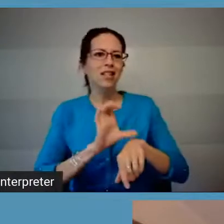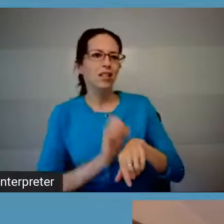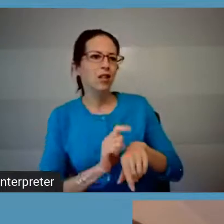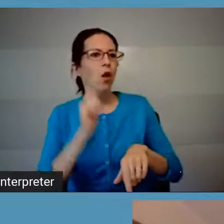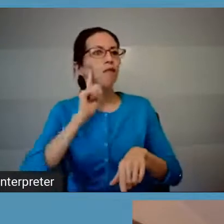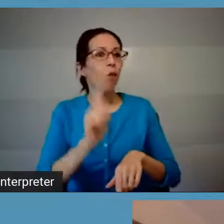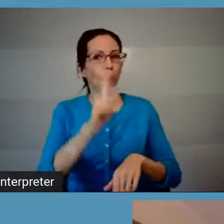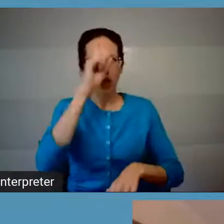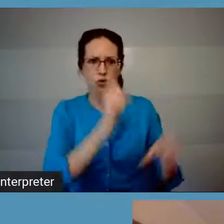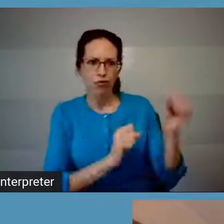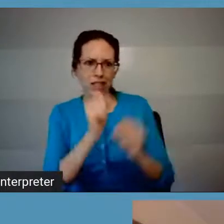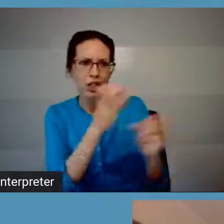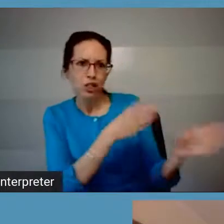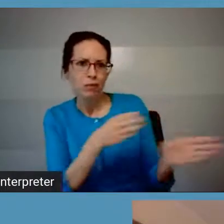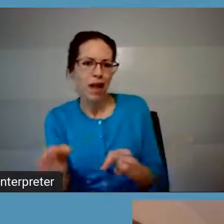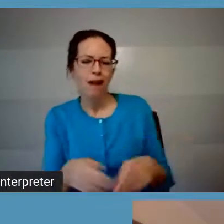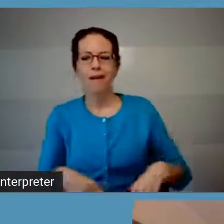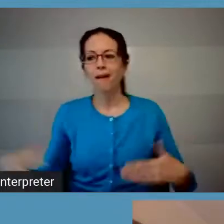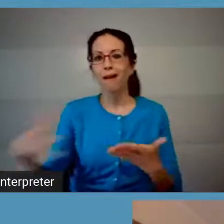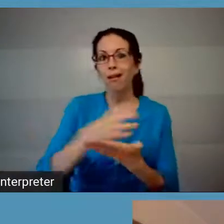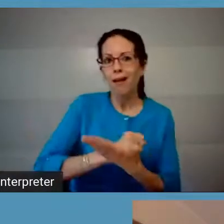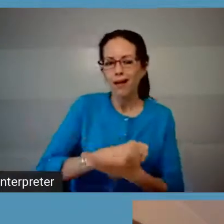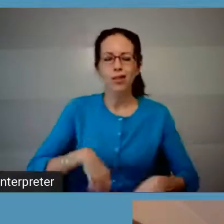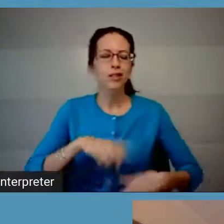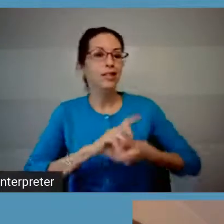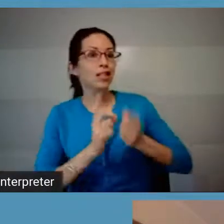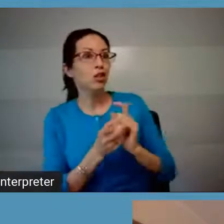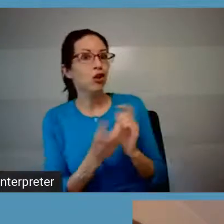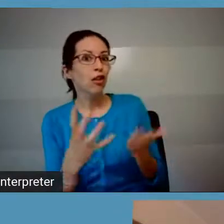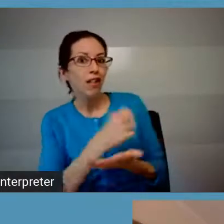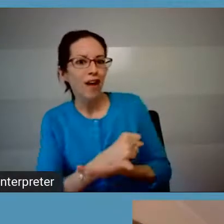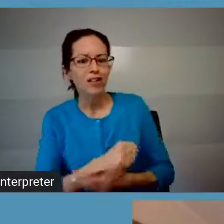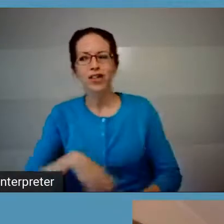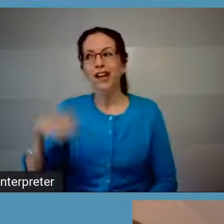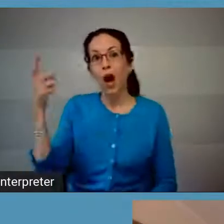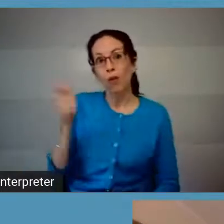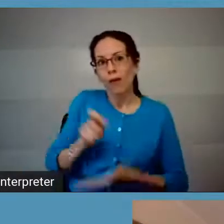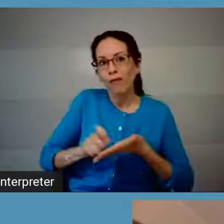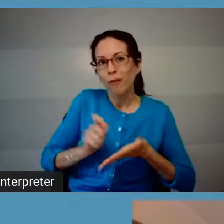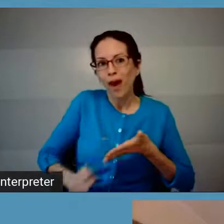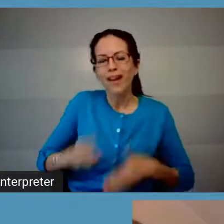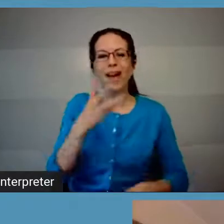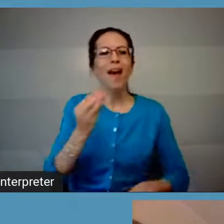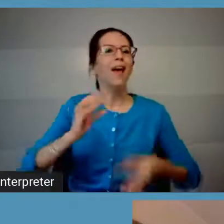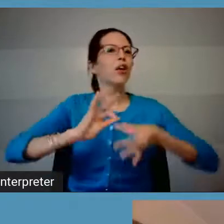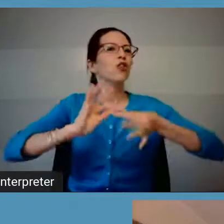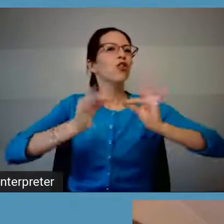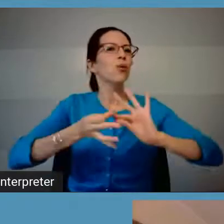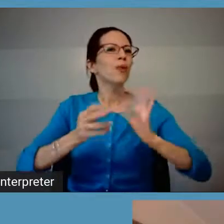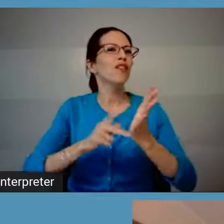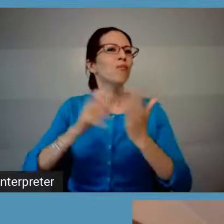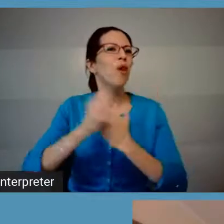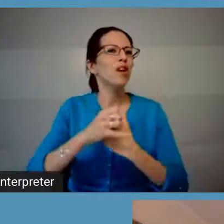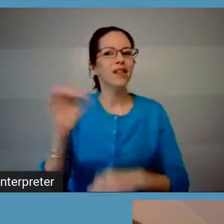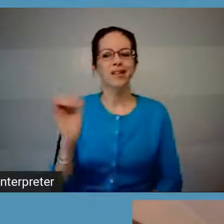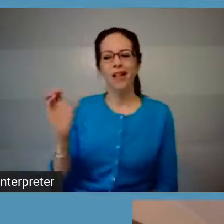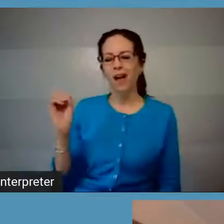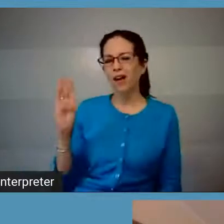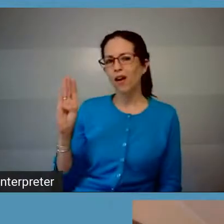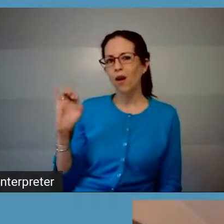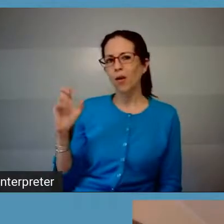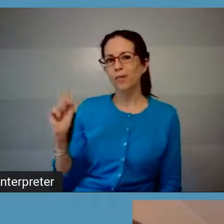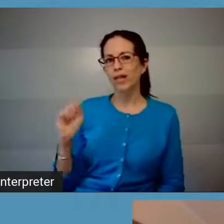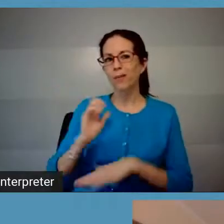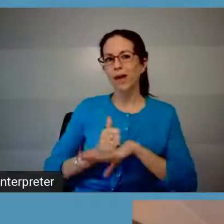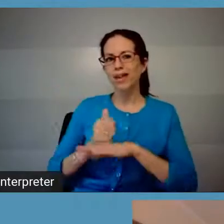and digital collections assessments, grant writing, and interpretive projects, such as exhibits or object-based programs.